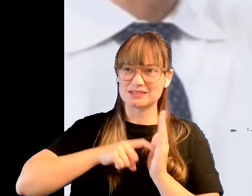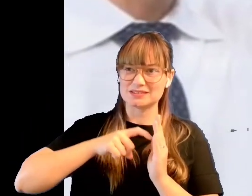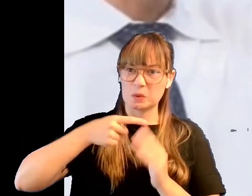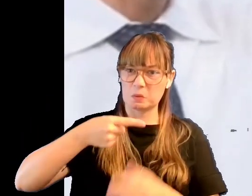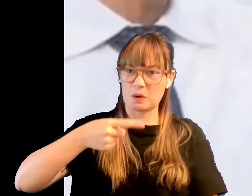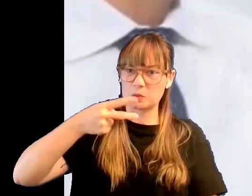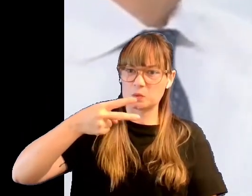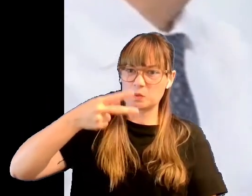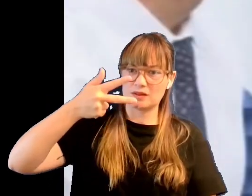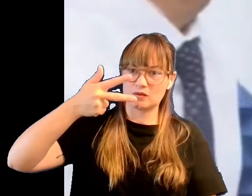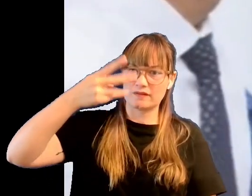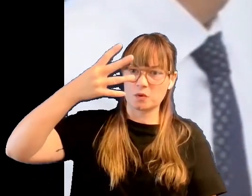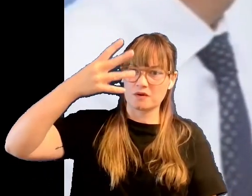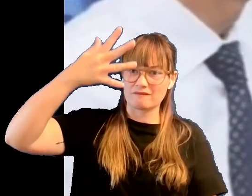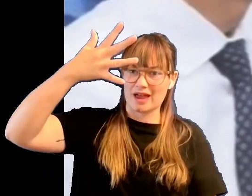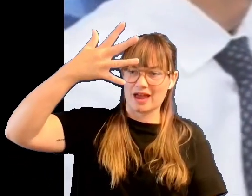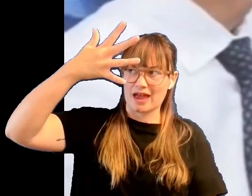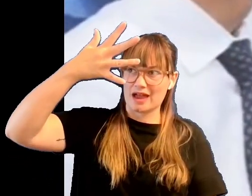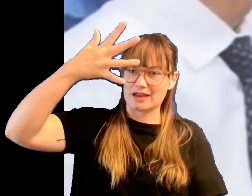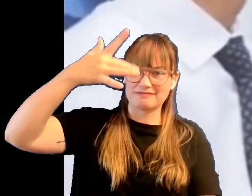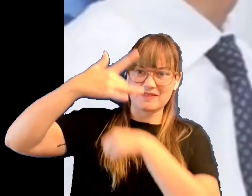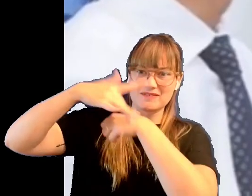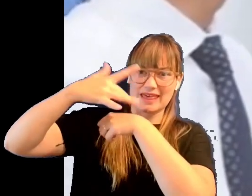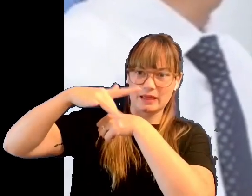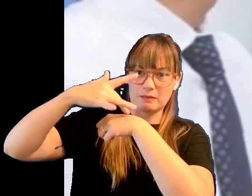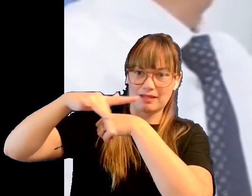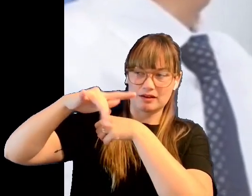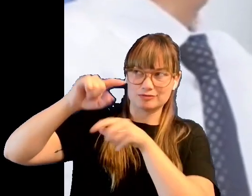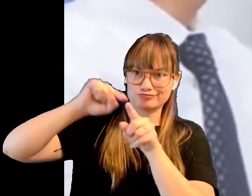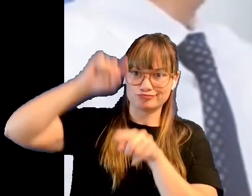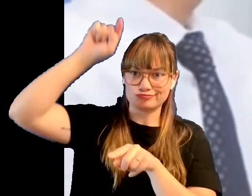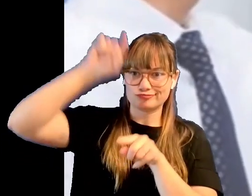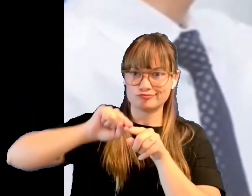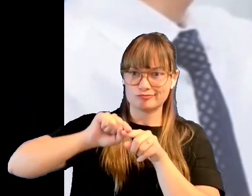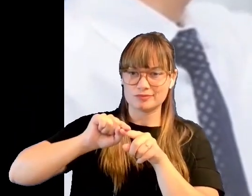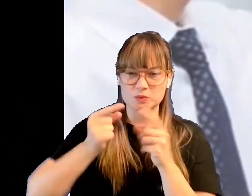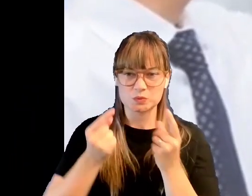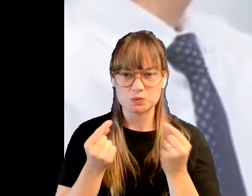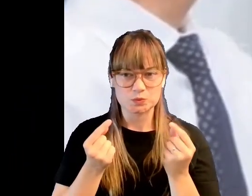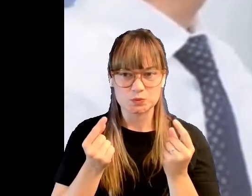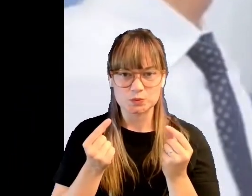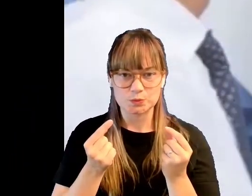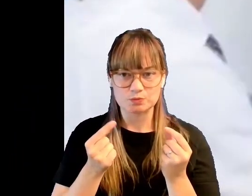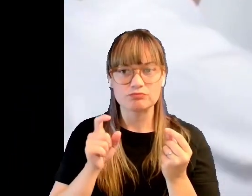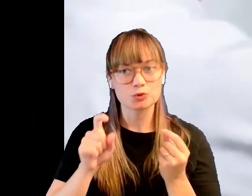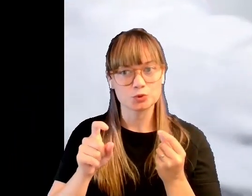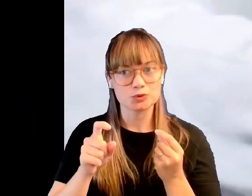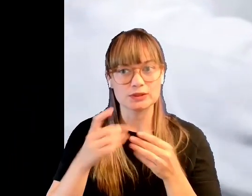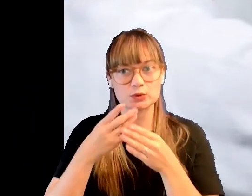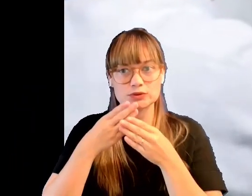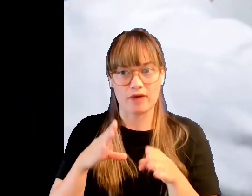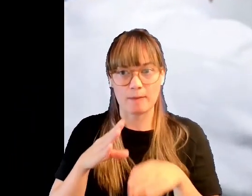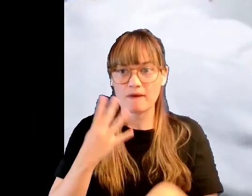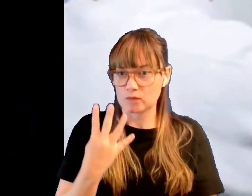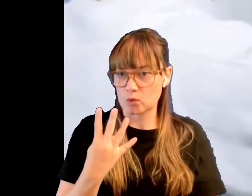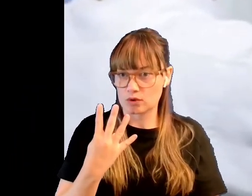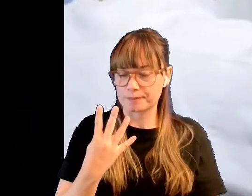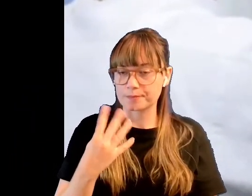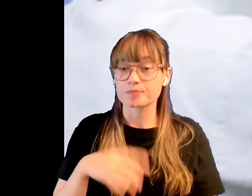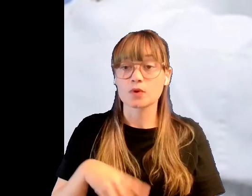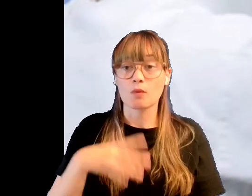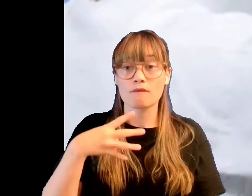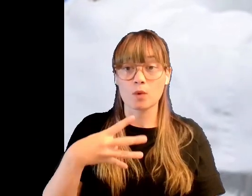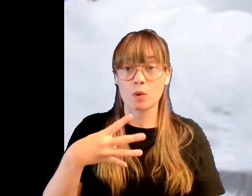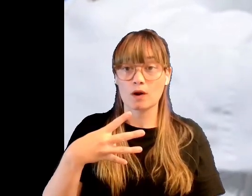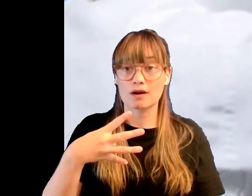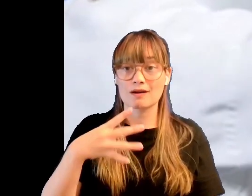on our y-axis. So in order to fit all the way up to 16, we're going to need to go by 4s.